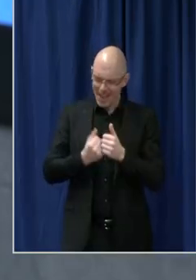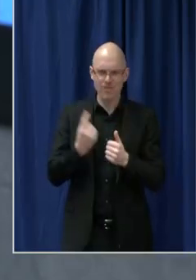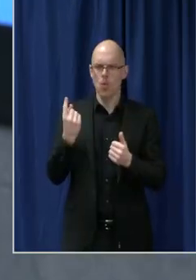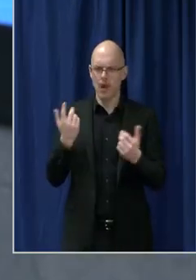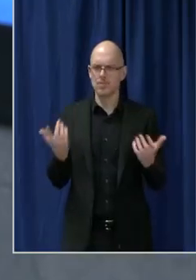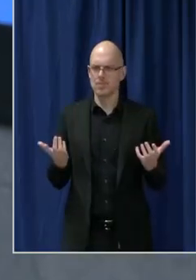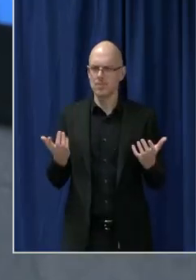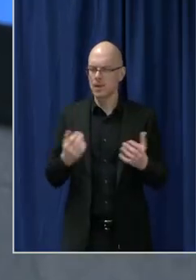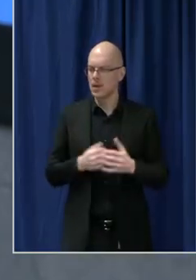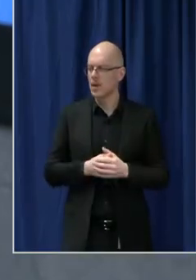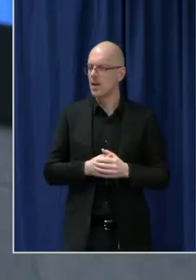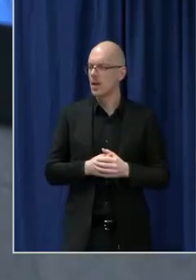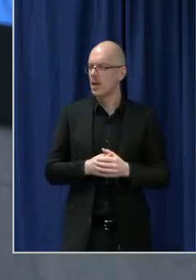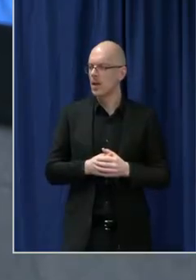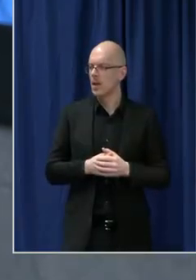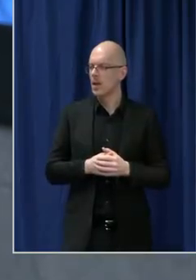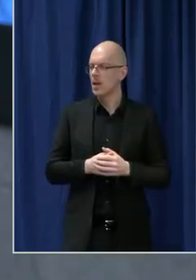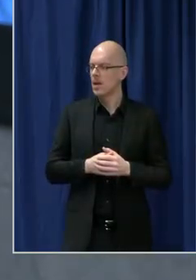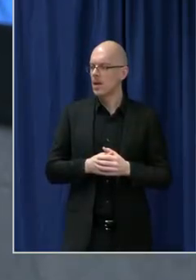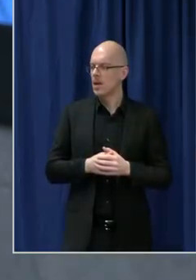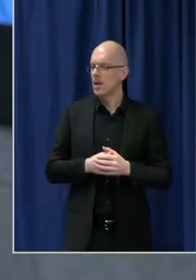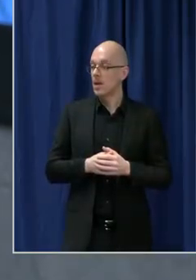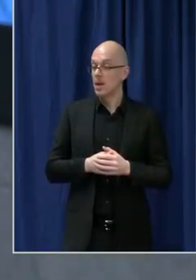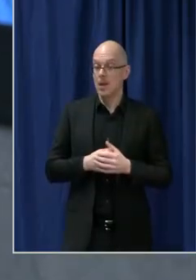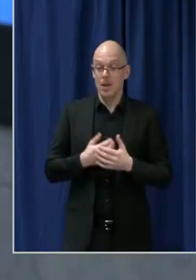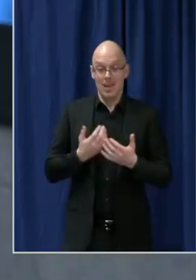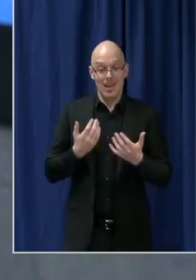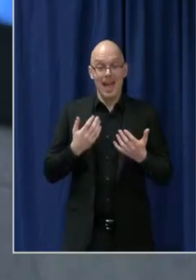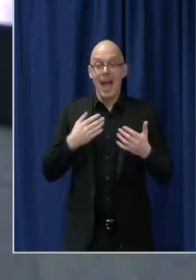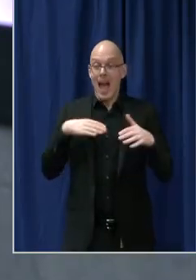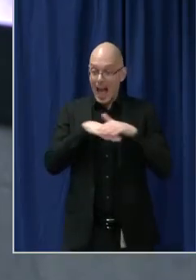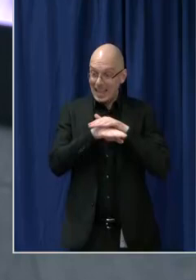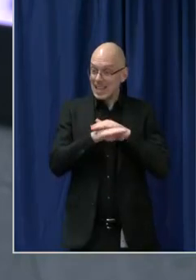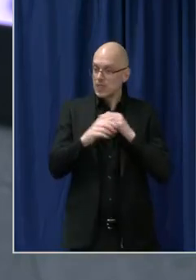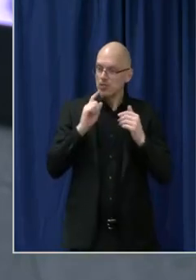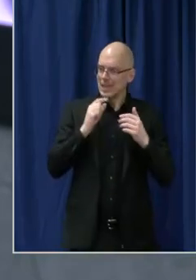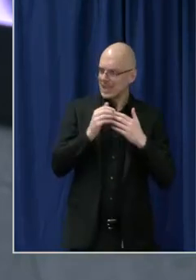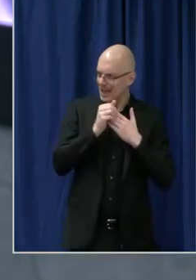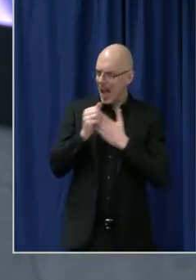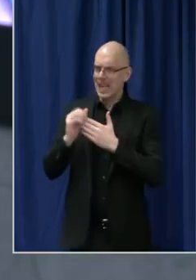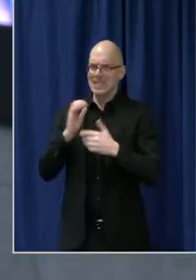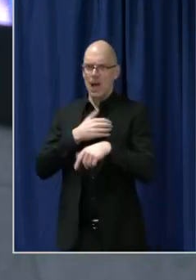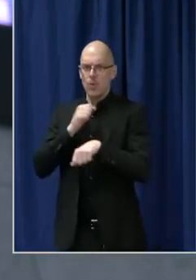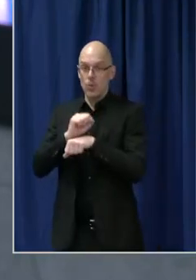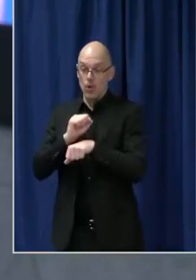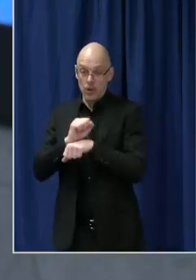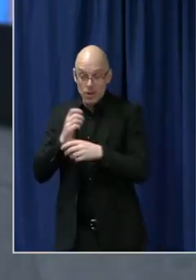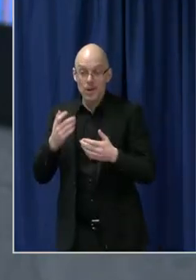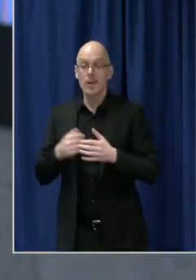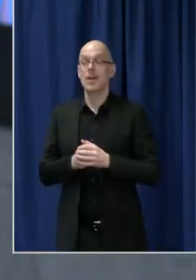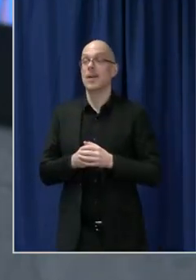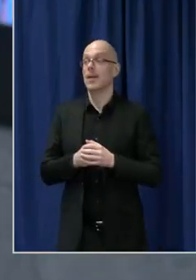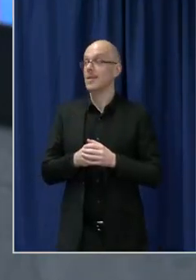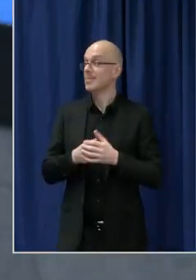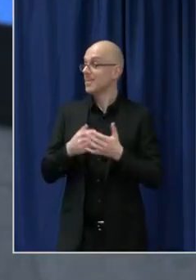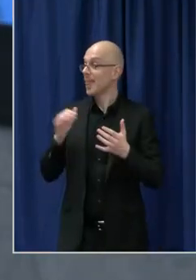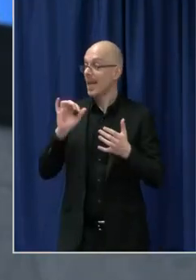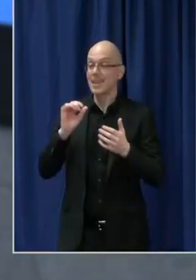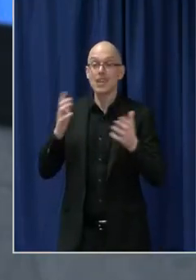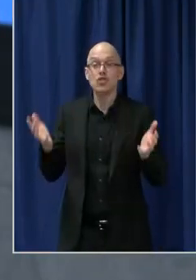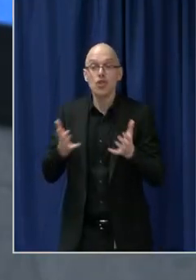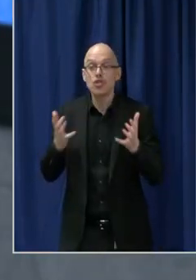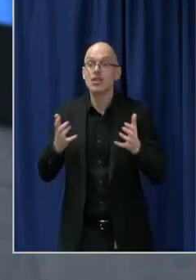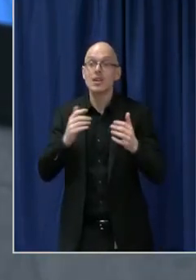This guides so much of the work that we do here at the FCC, from fostering competition to championing affordability to